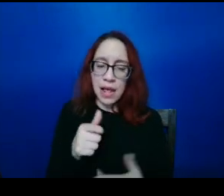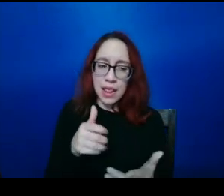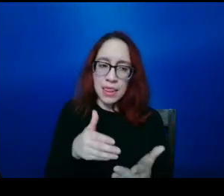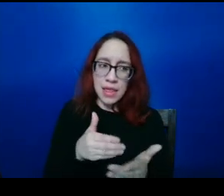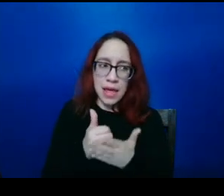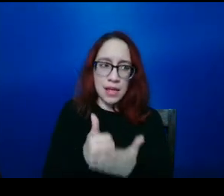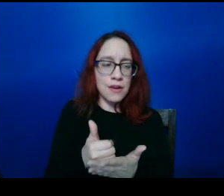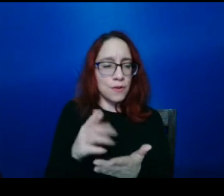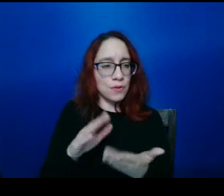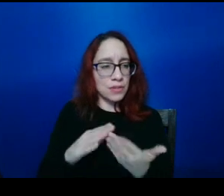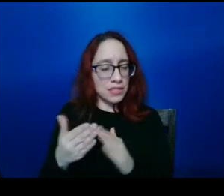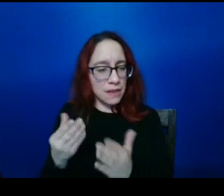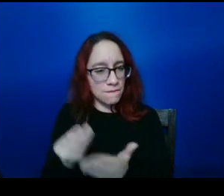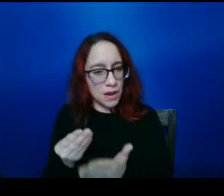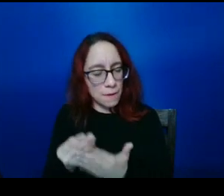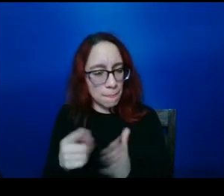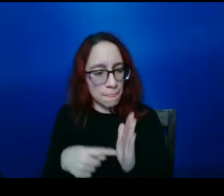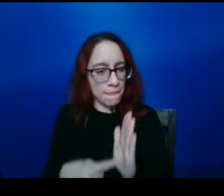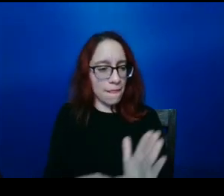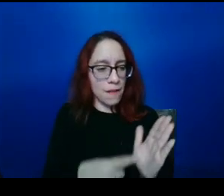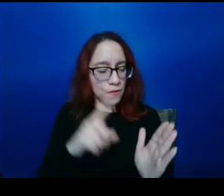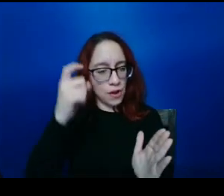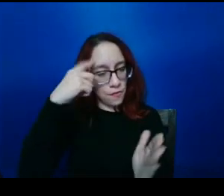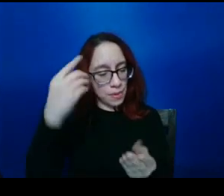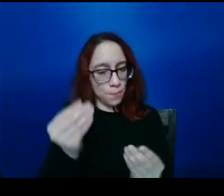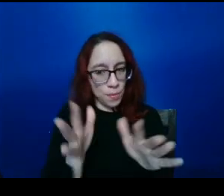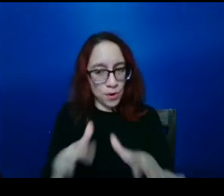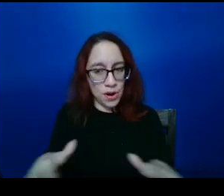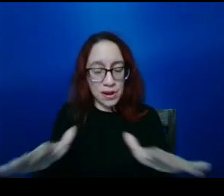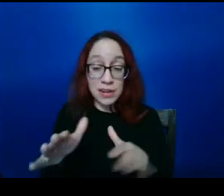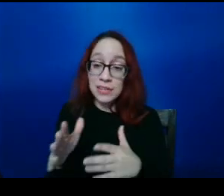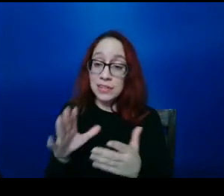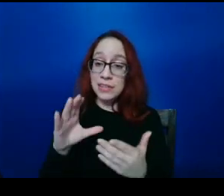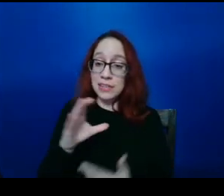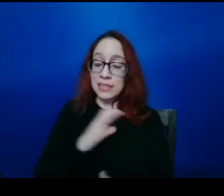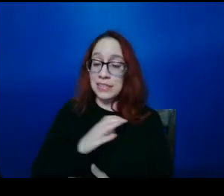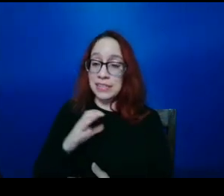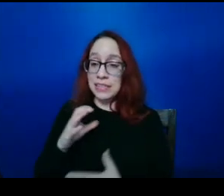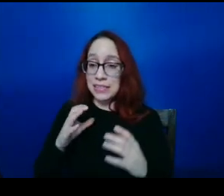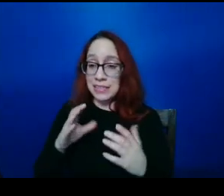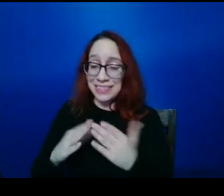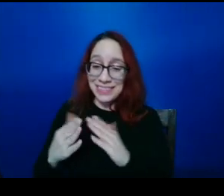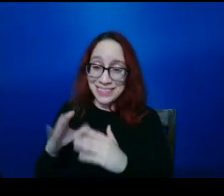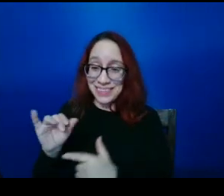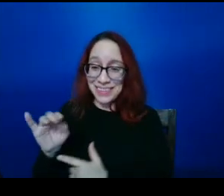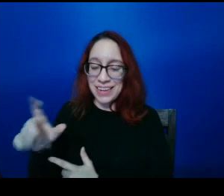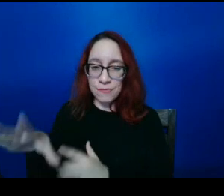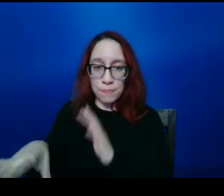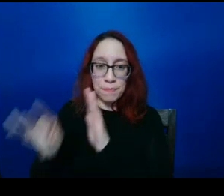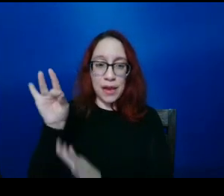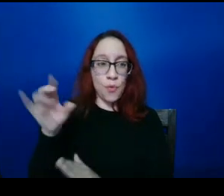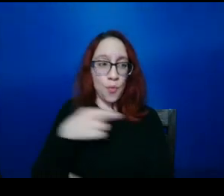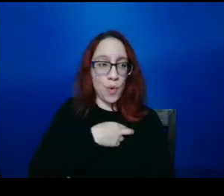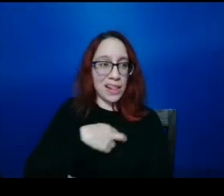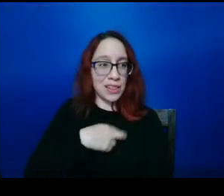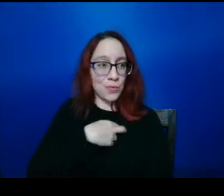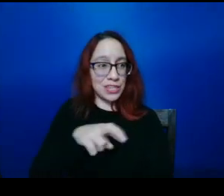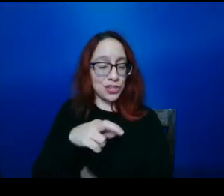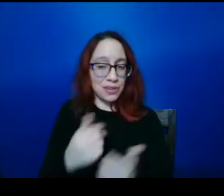support with city finances in displays on government property. The city council and the mayor have chosen one religion over another in this